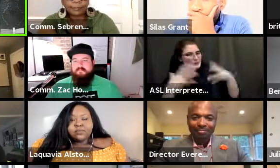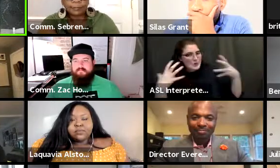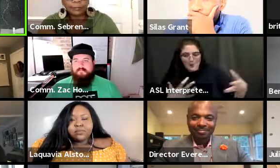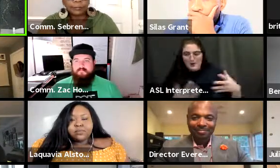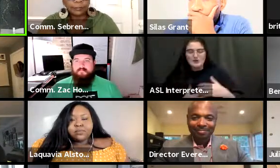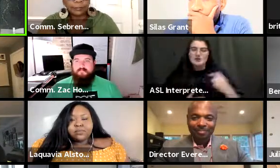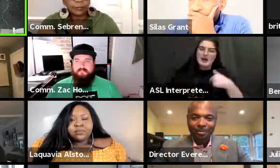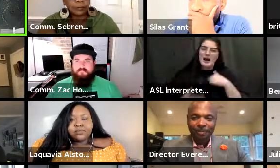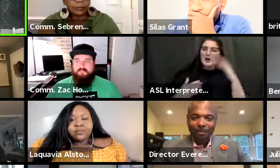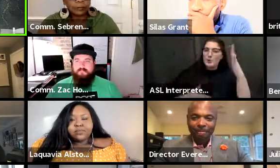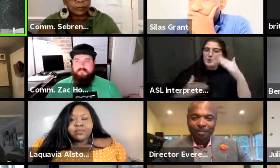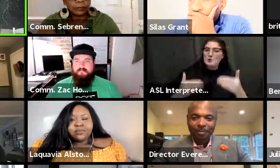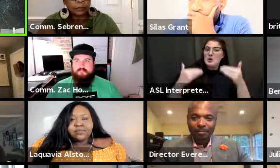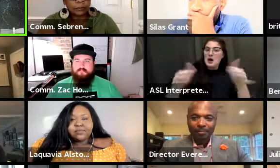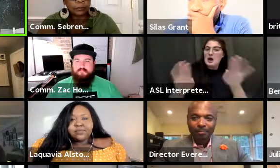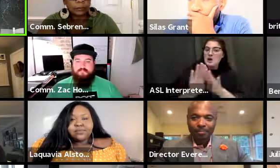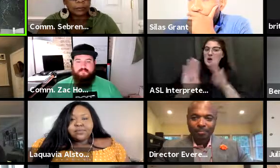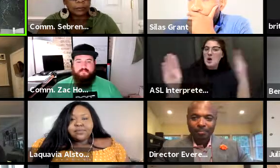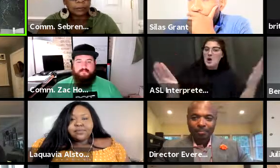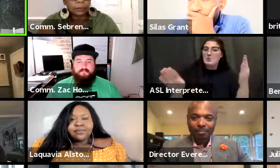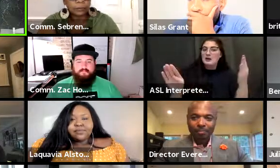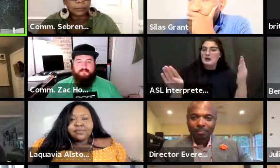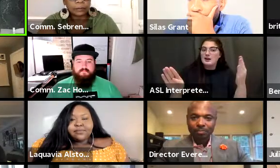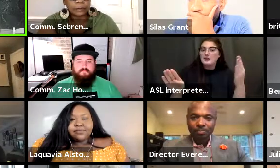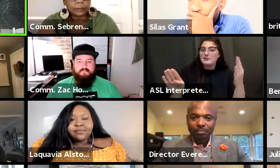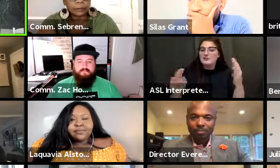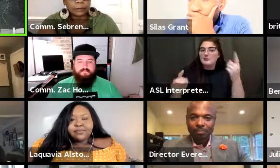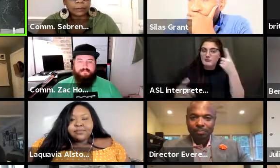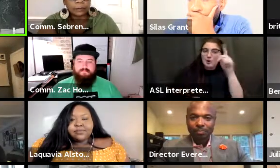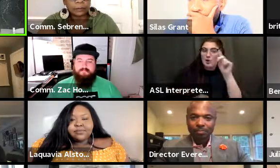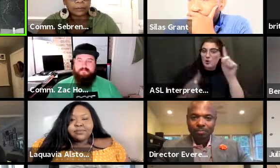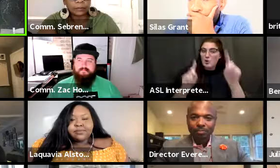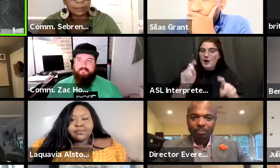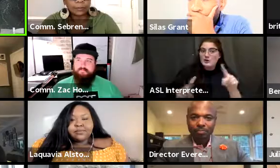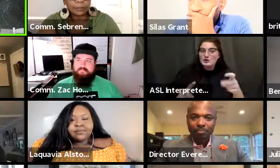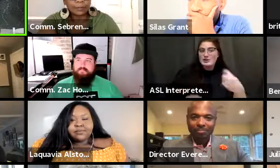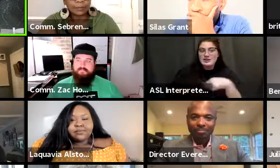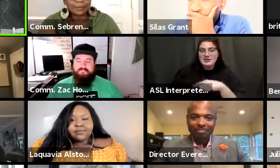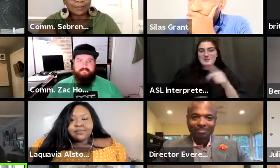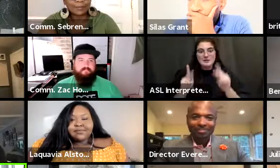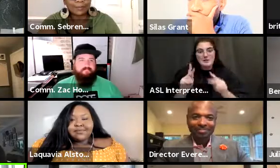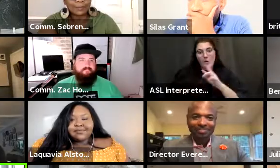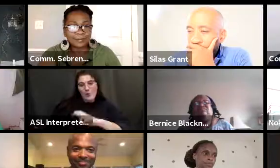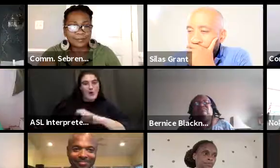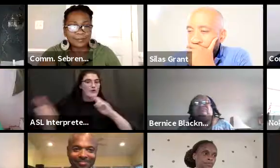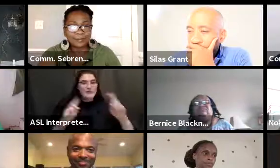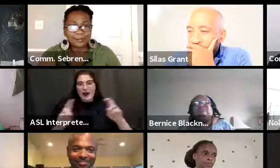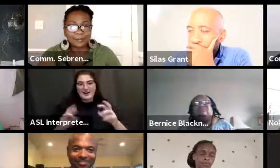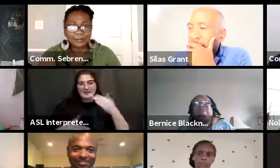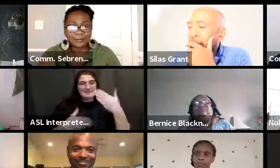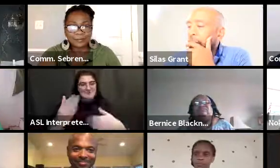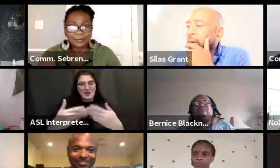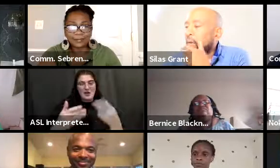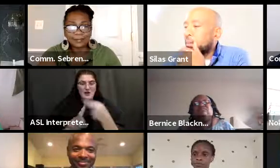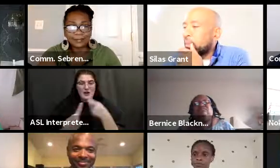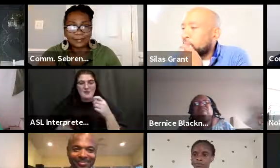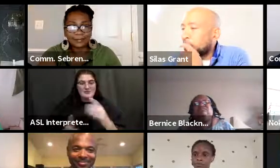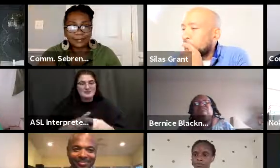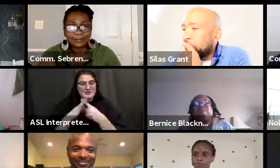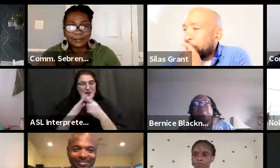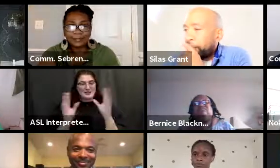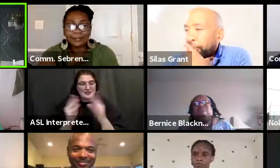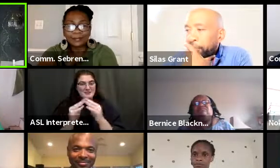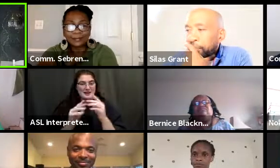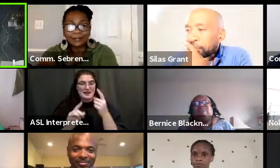go ahead and open the floor. We do have a few questions. People were ready to go from the start of the meeting with some